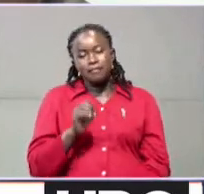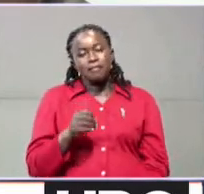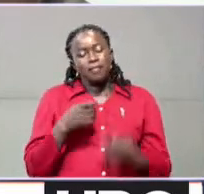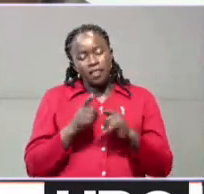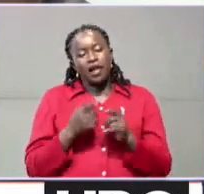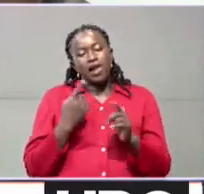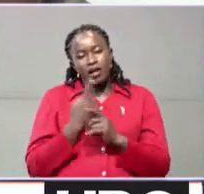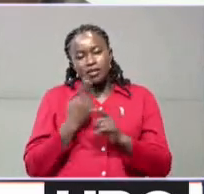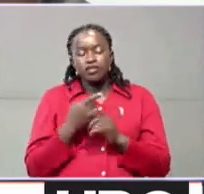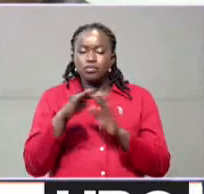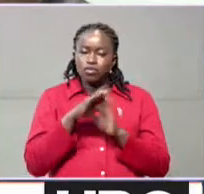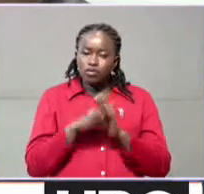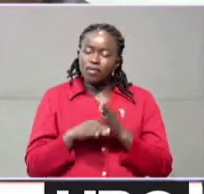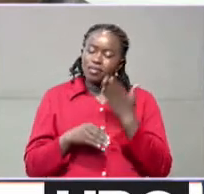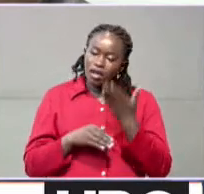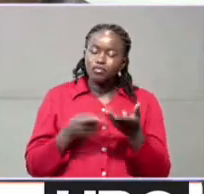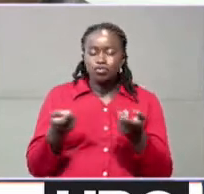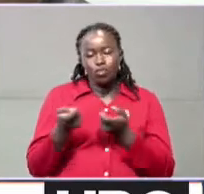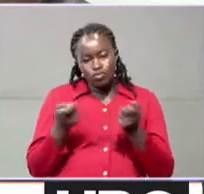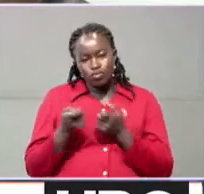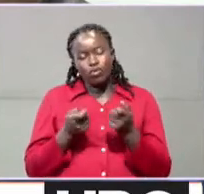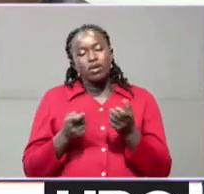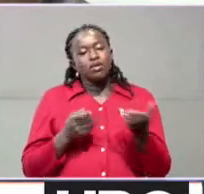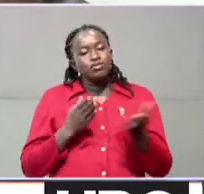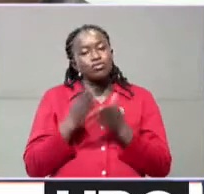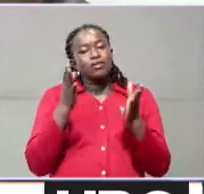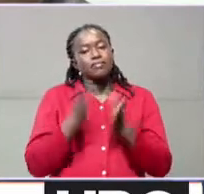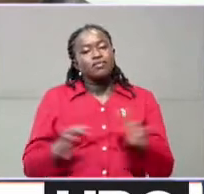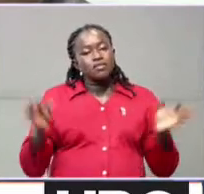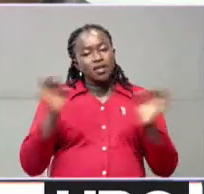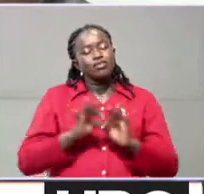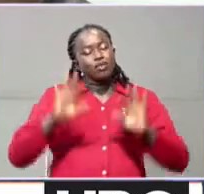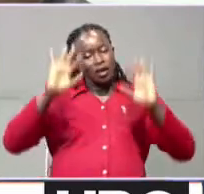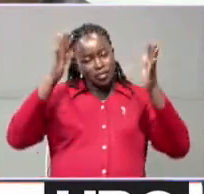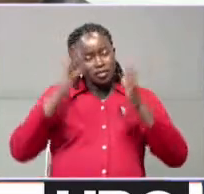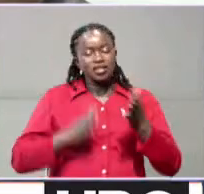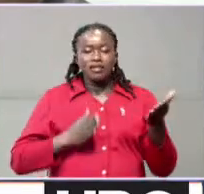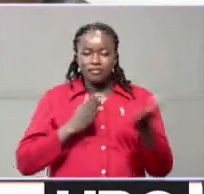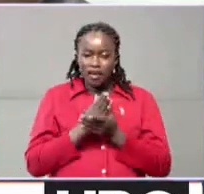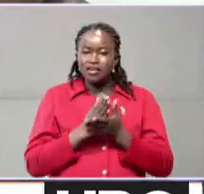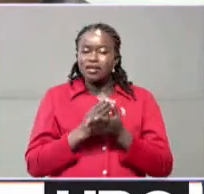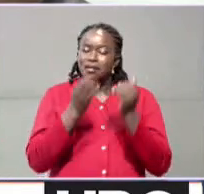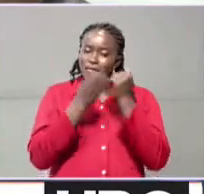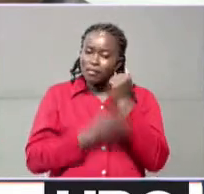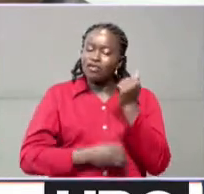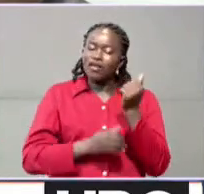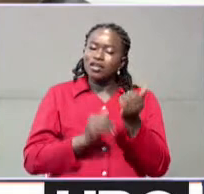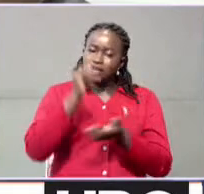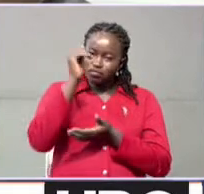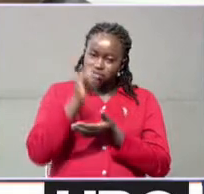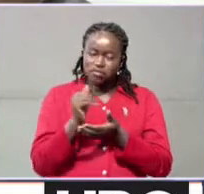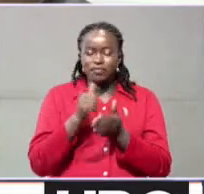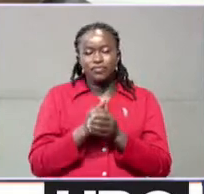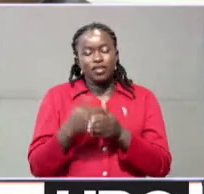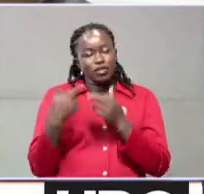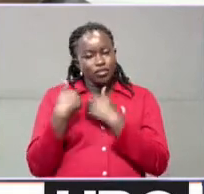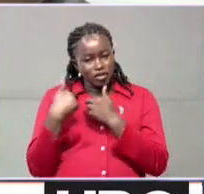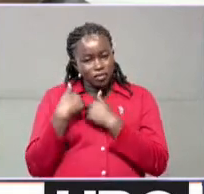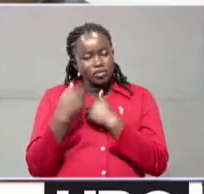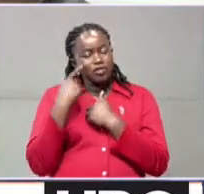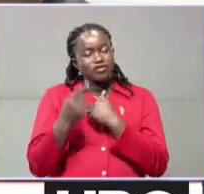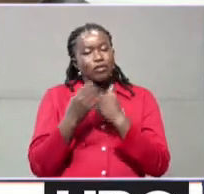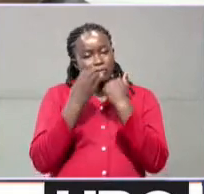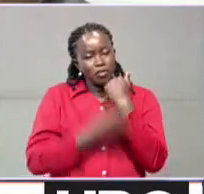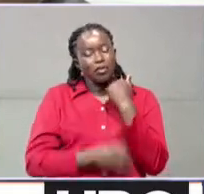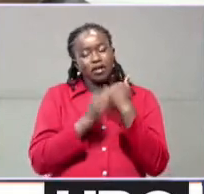interventions there is a need to appreciate the fact that poverty eradication is a responsibility of the poor